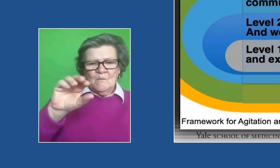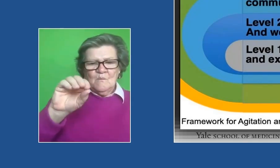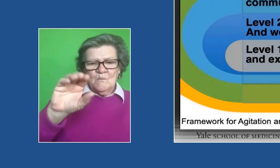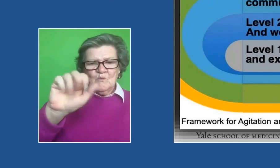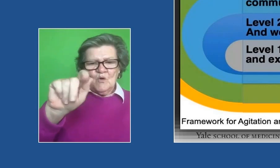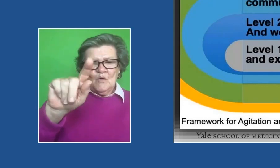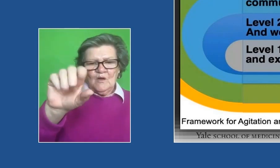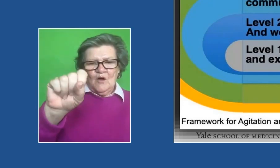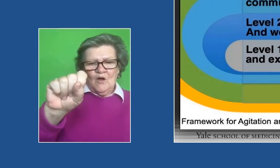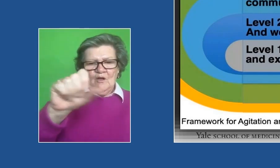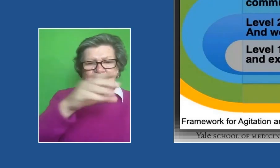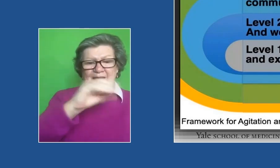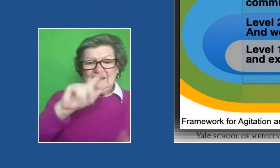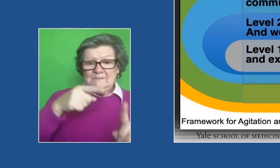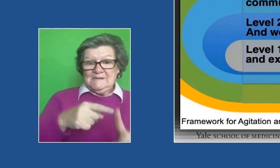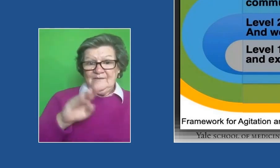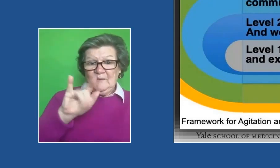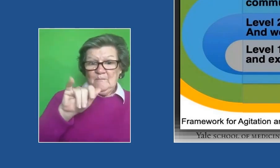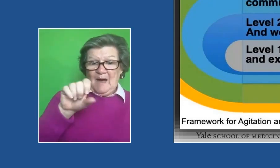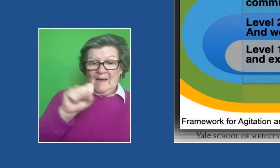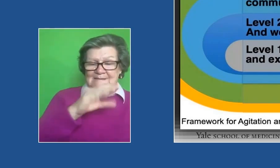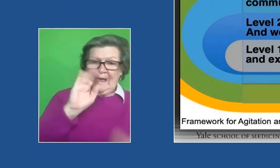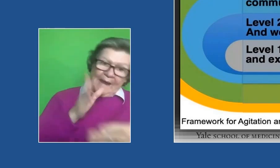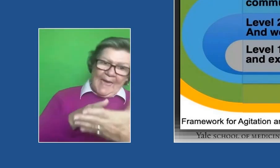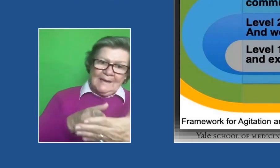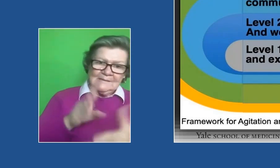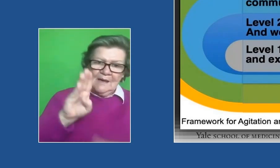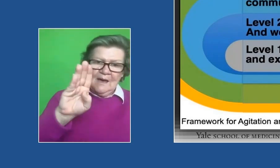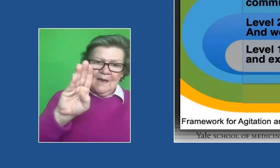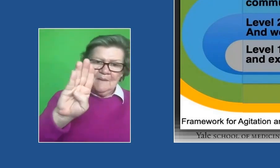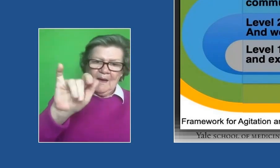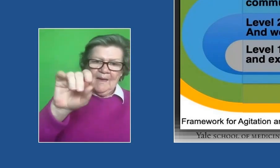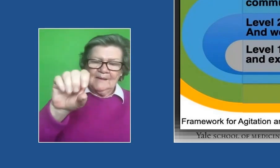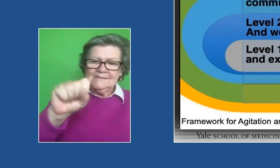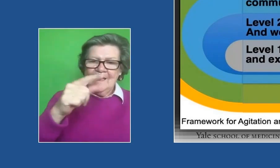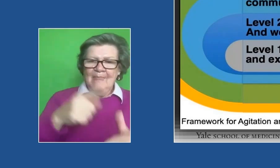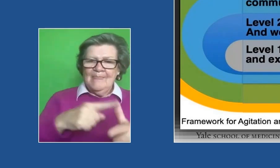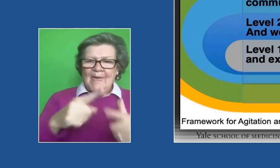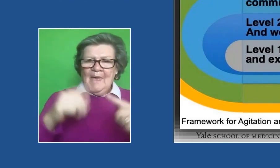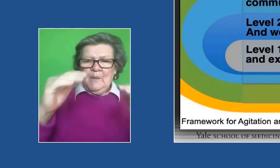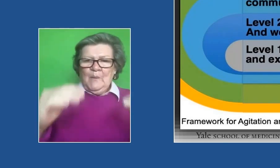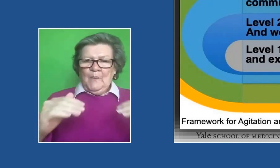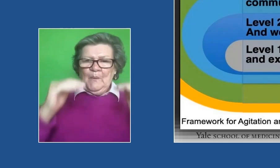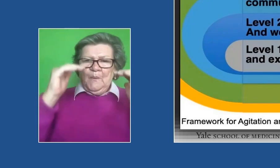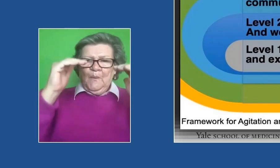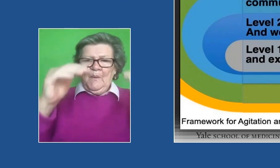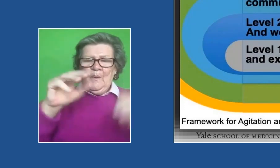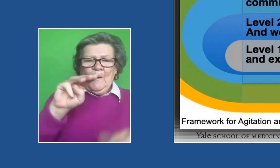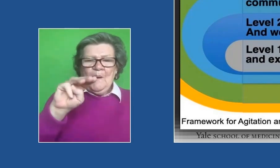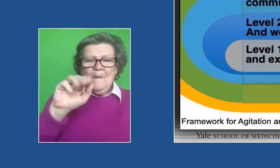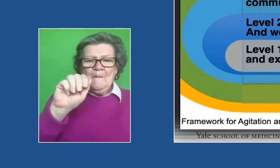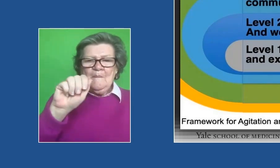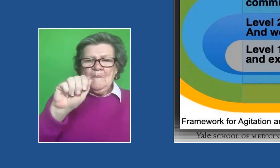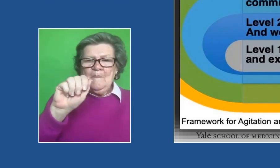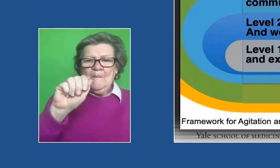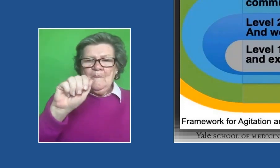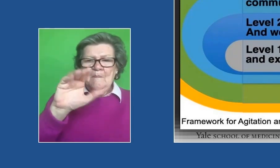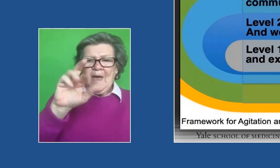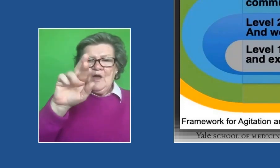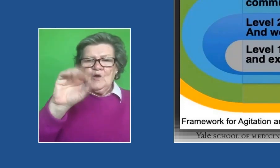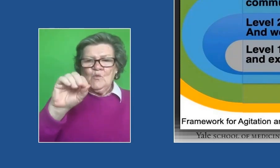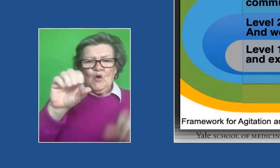are anti-bias. And then finally, at the larger macro system level, working with legal policies, law